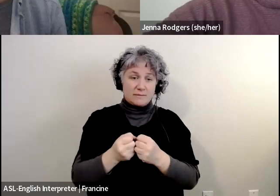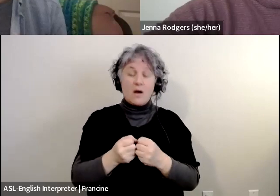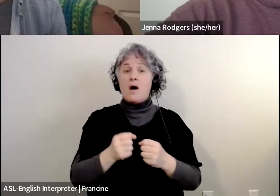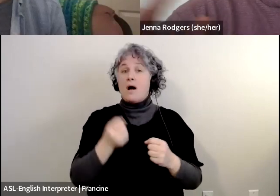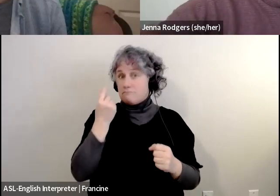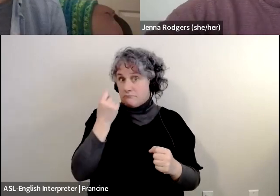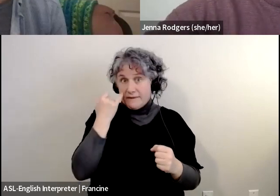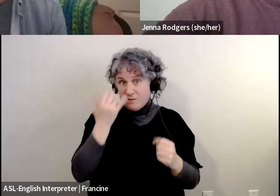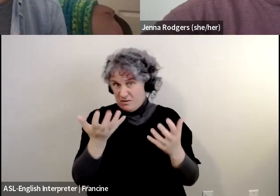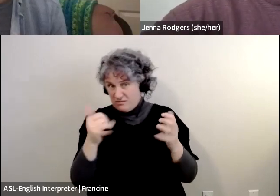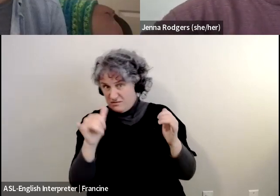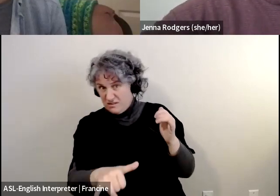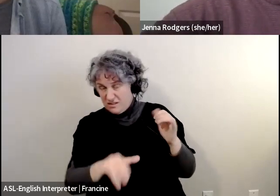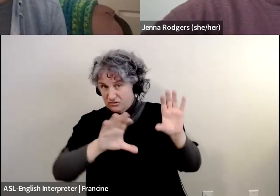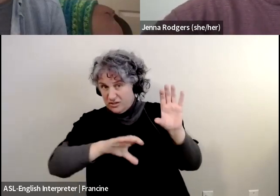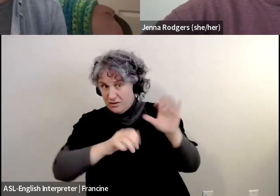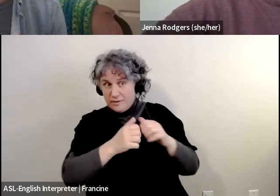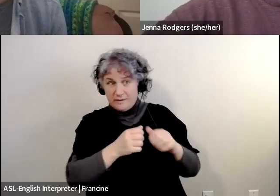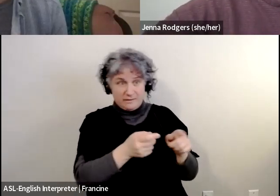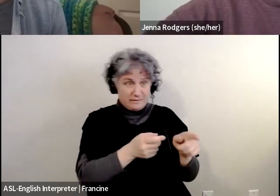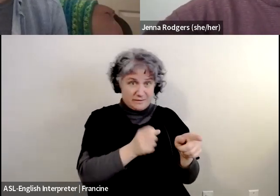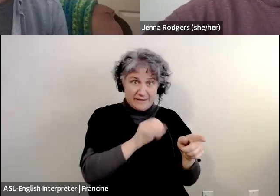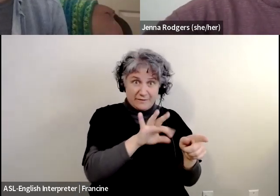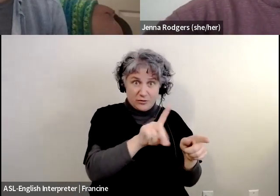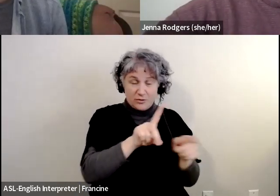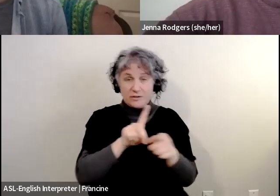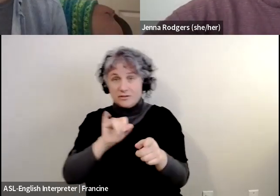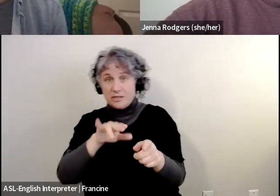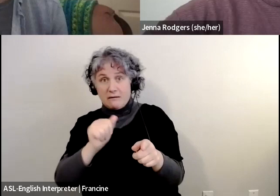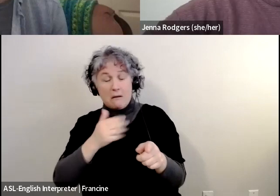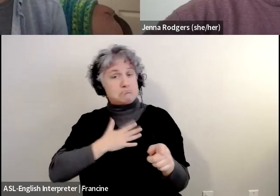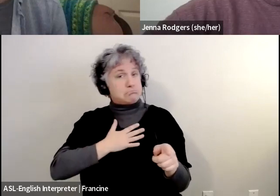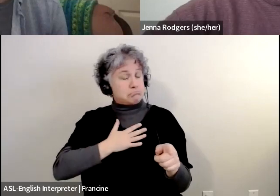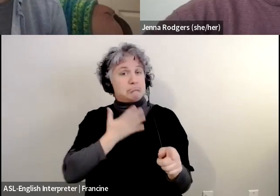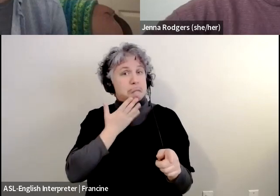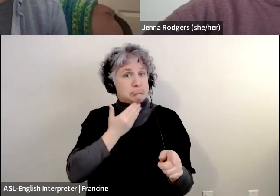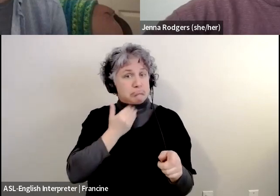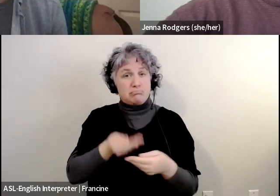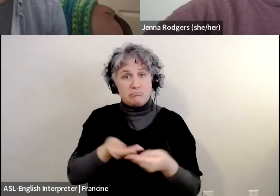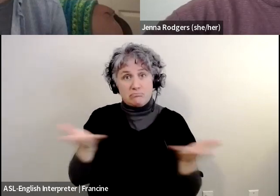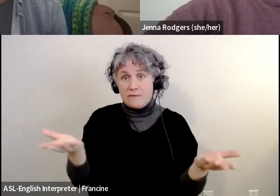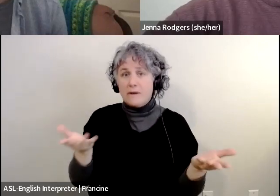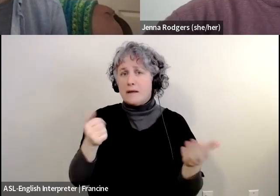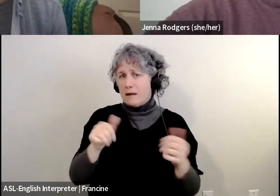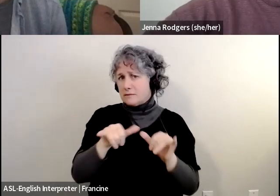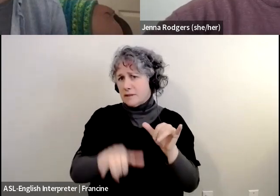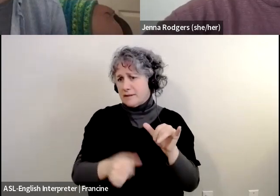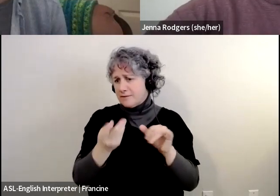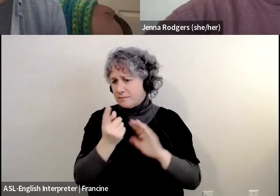and chat with Stafford and Jenna, as they have graciously offered, we can do that for a few minutes, I